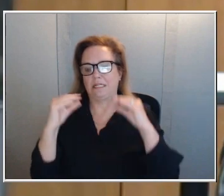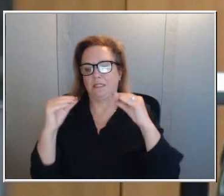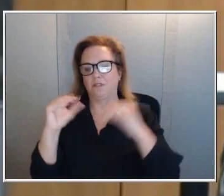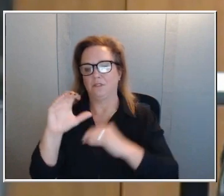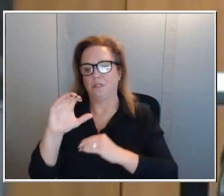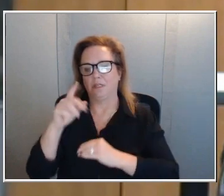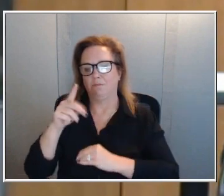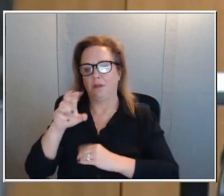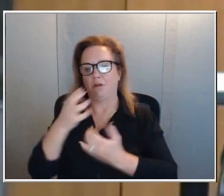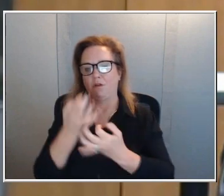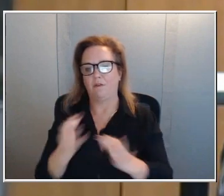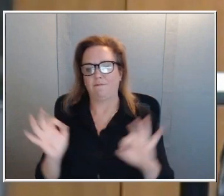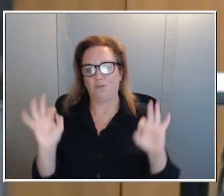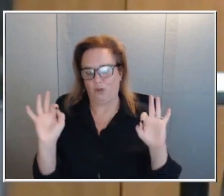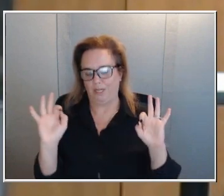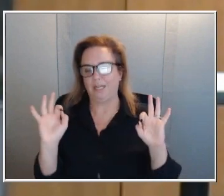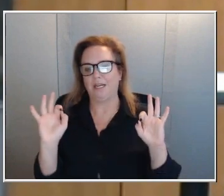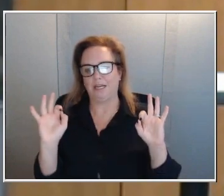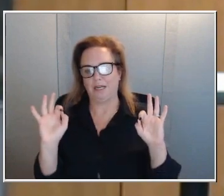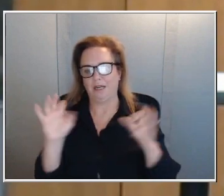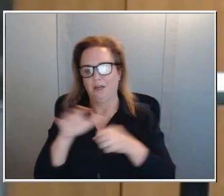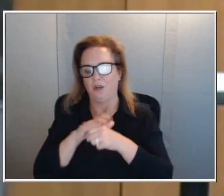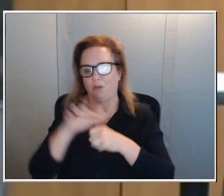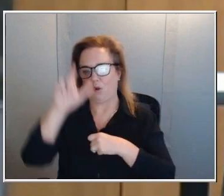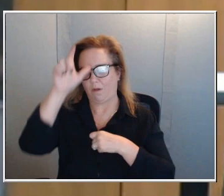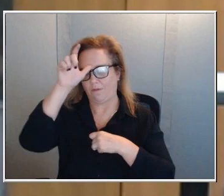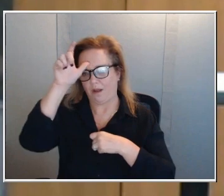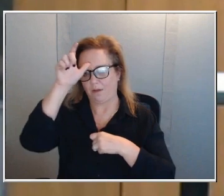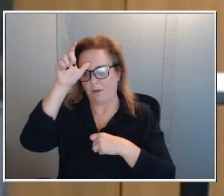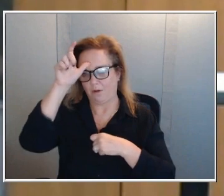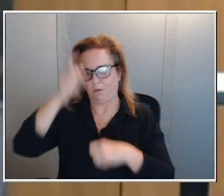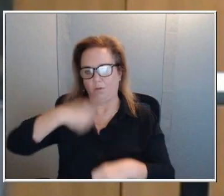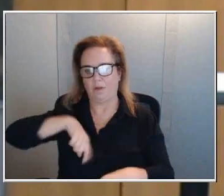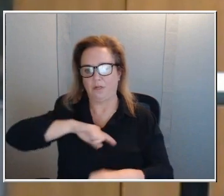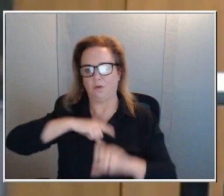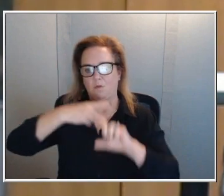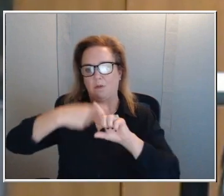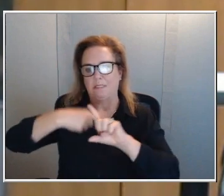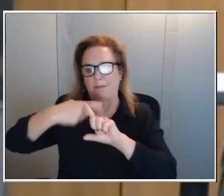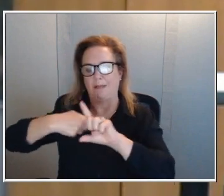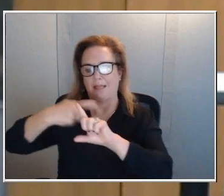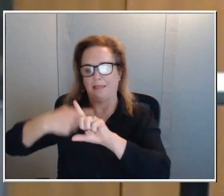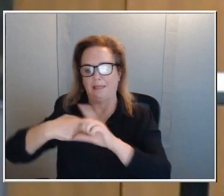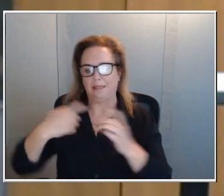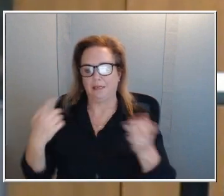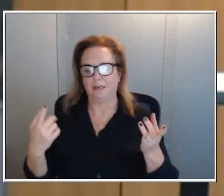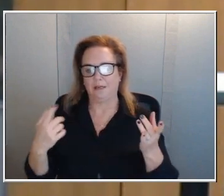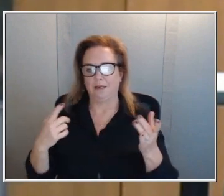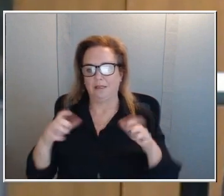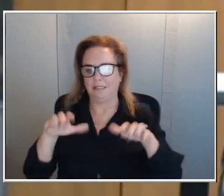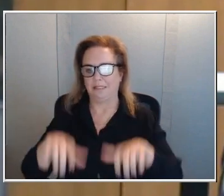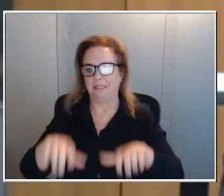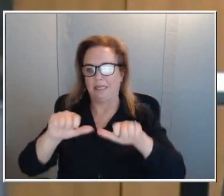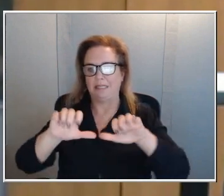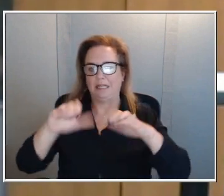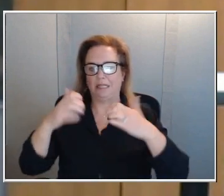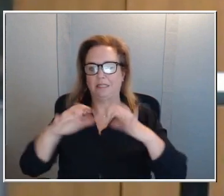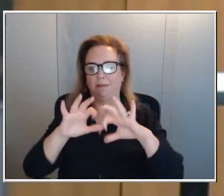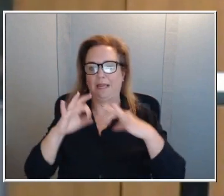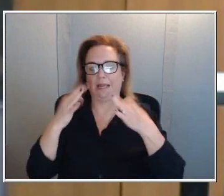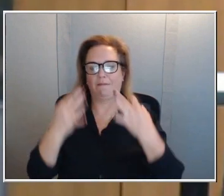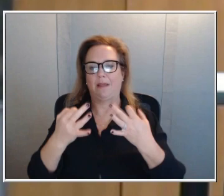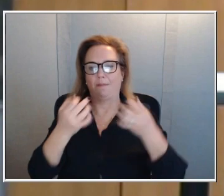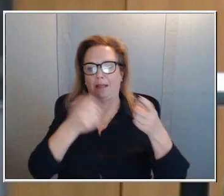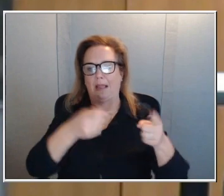They're free. Your local fire department, we do it once a month, and just take the class, make it a family